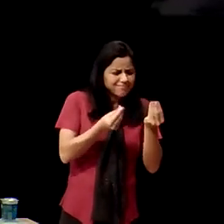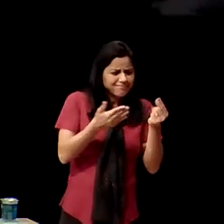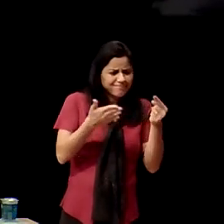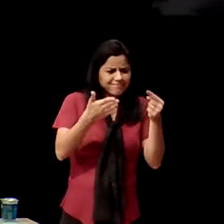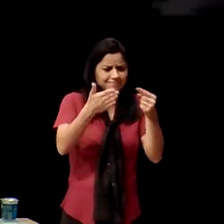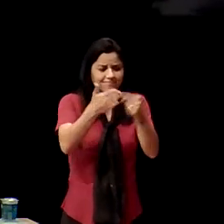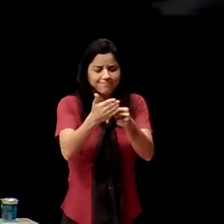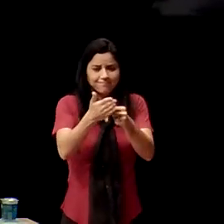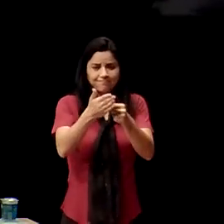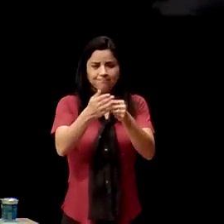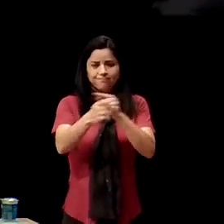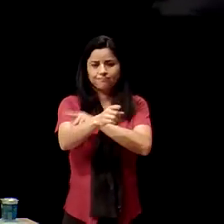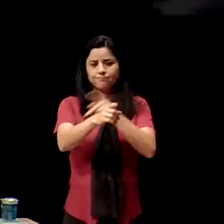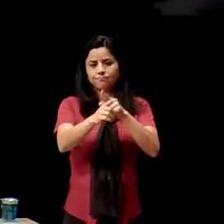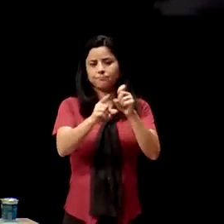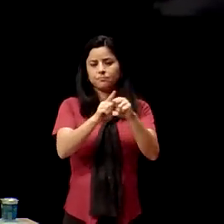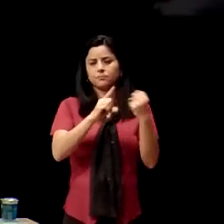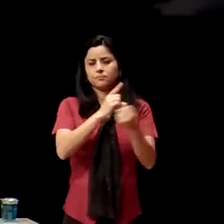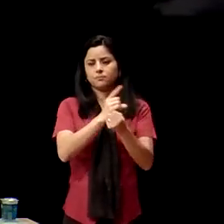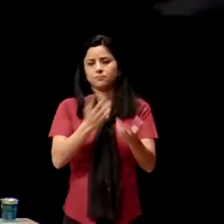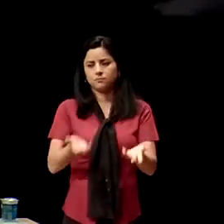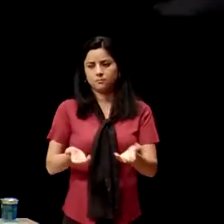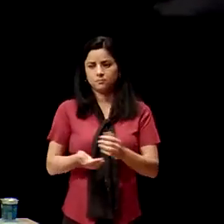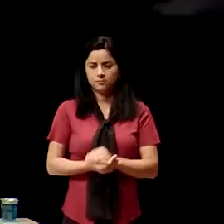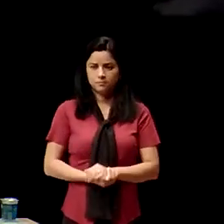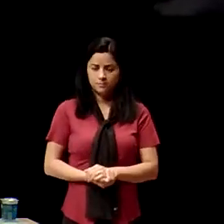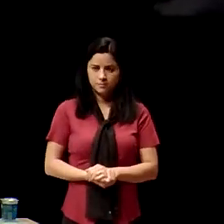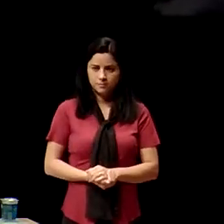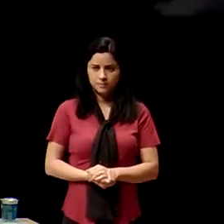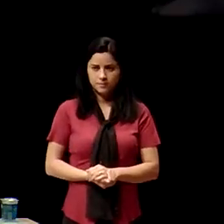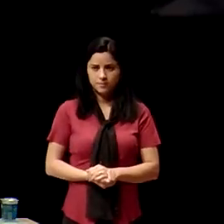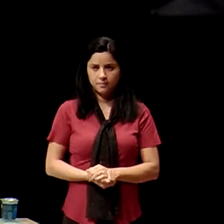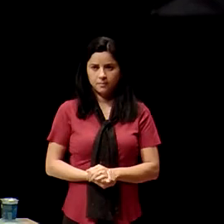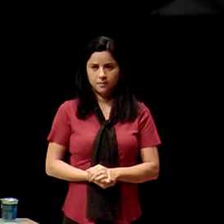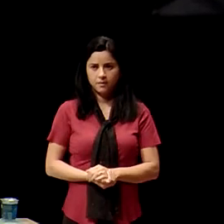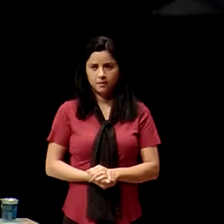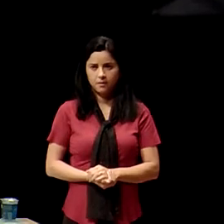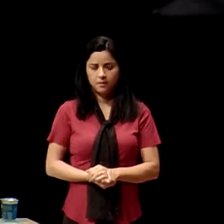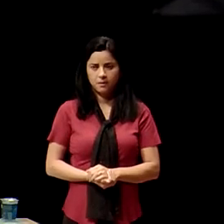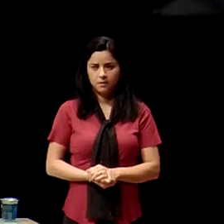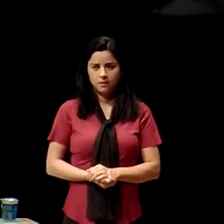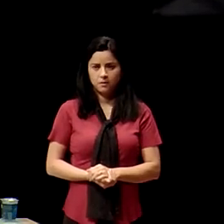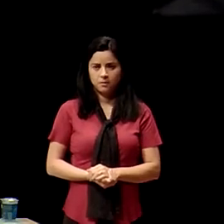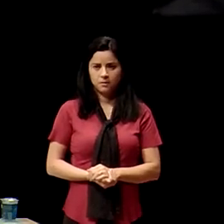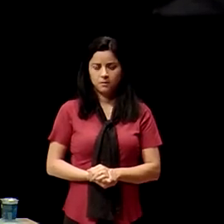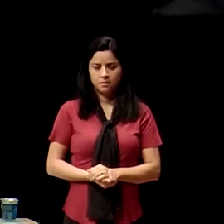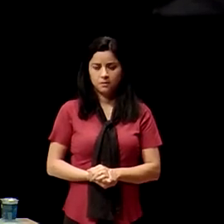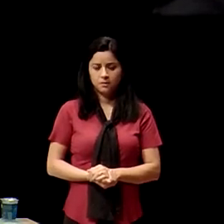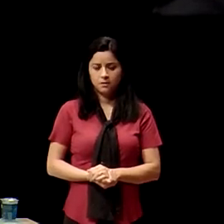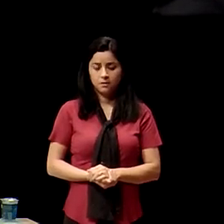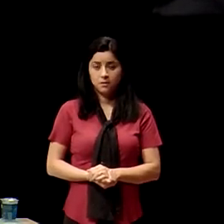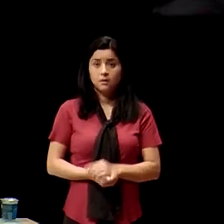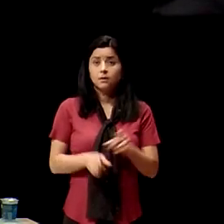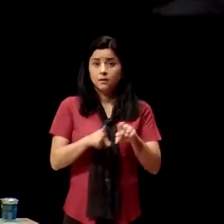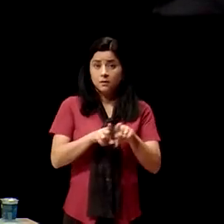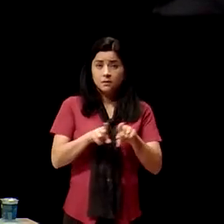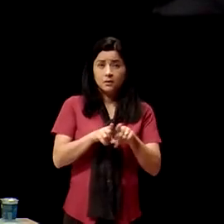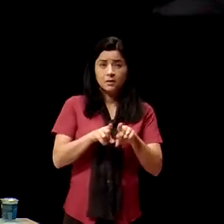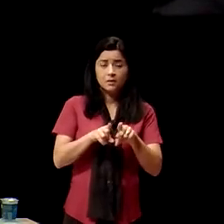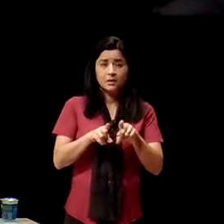da pedagogia social. And necessary intellectual instruments. E também